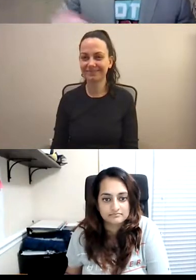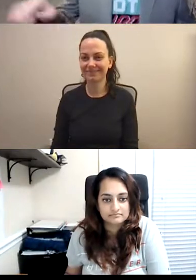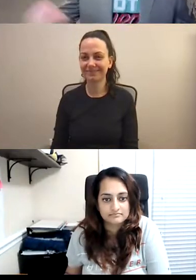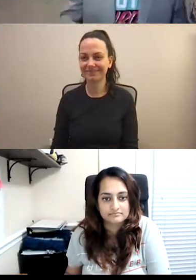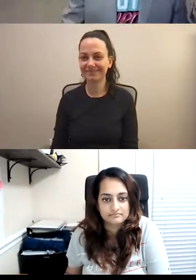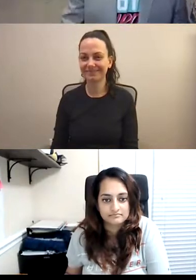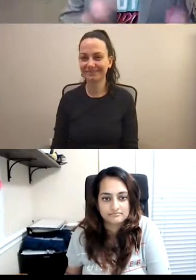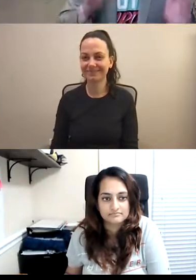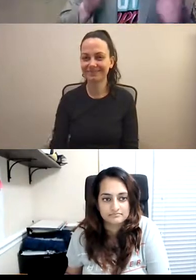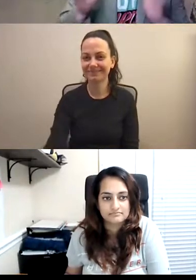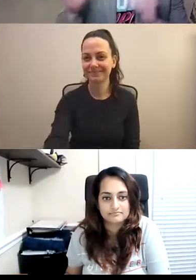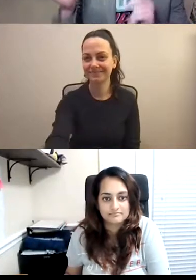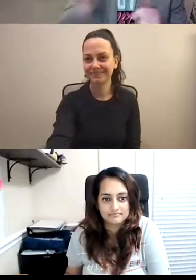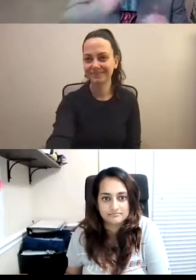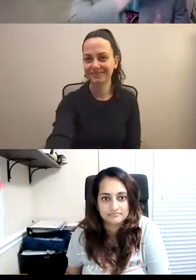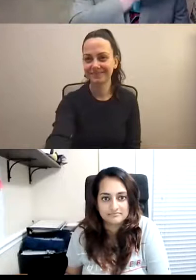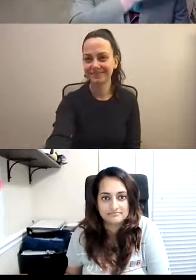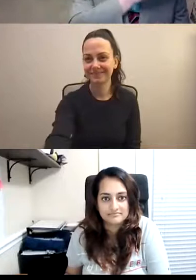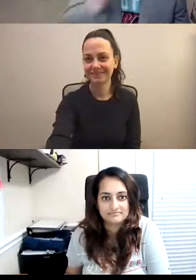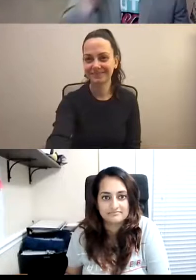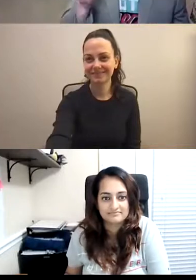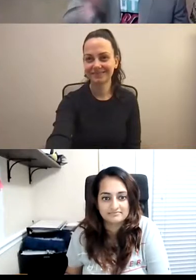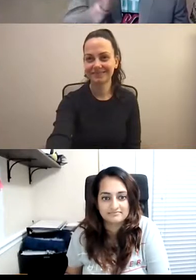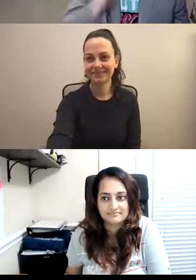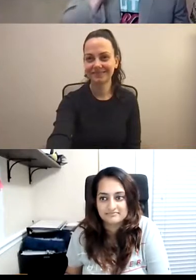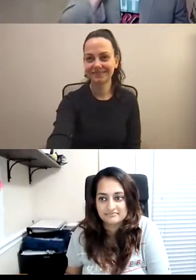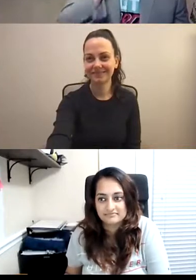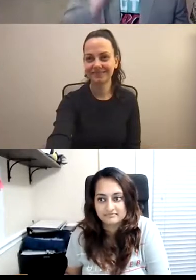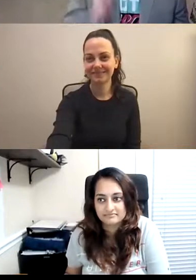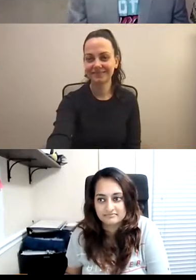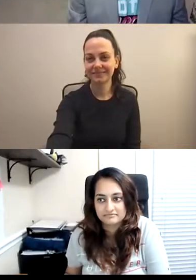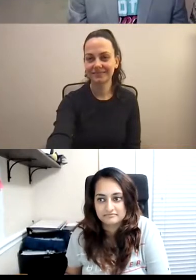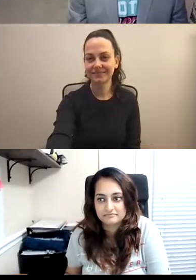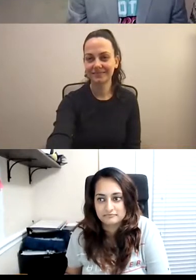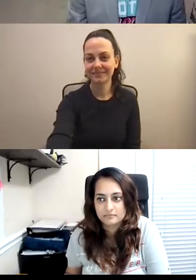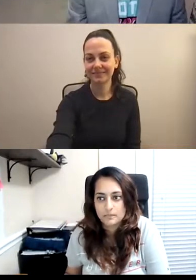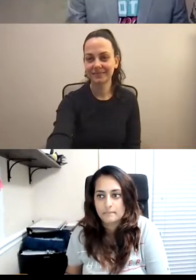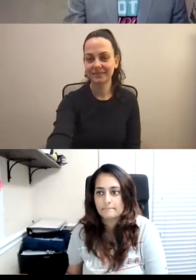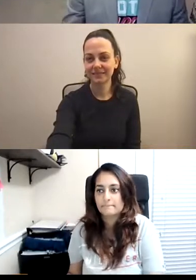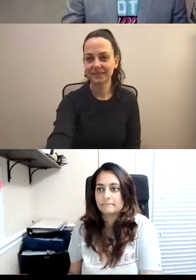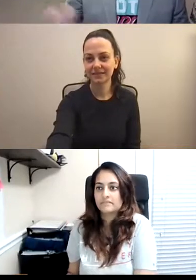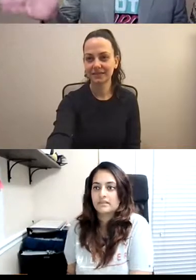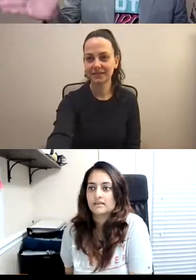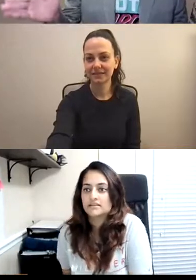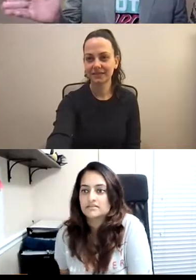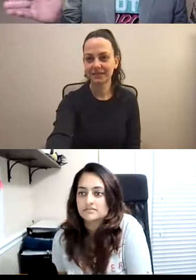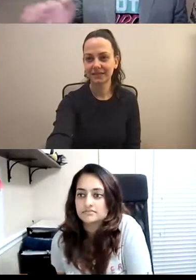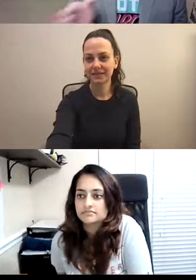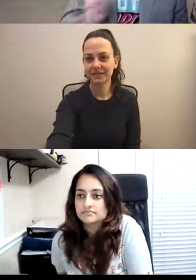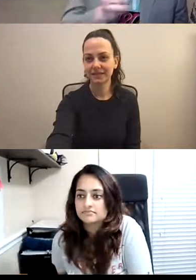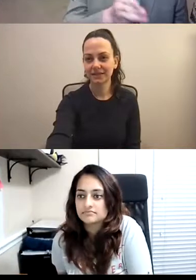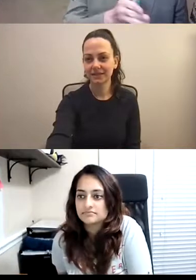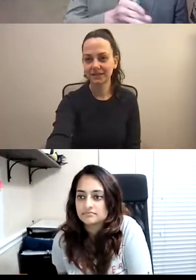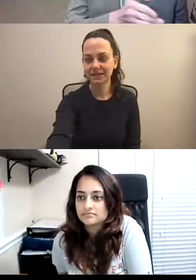And here's the thing that I think ties all of us from my experience of listening to everybody